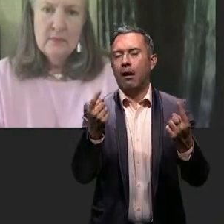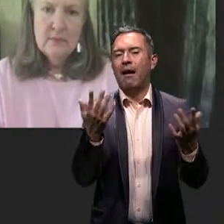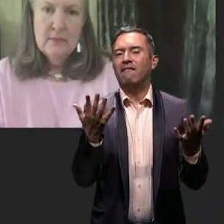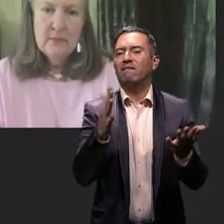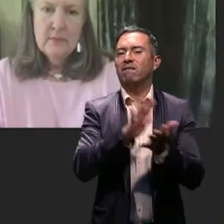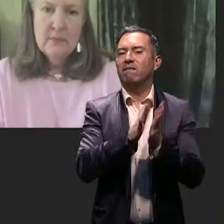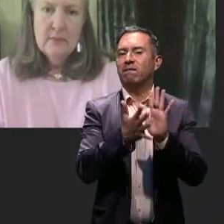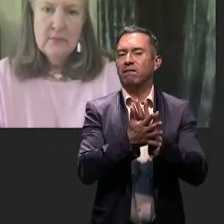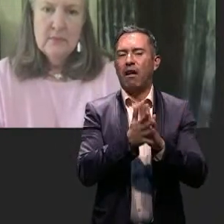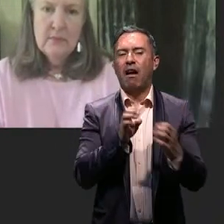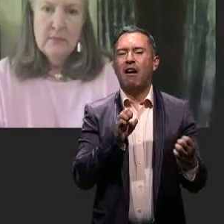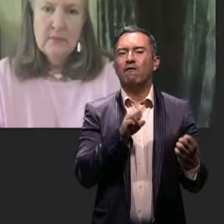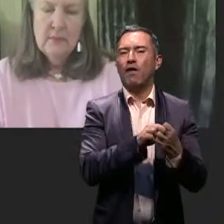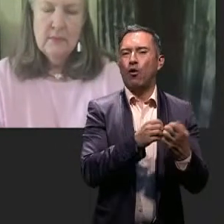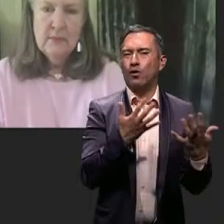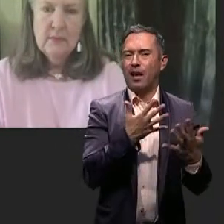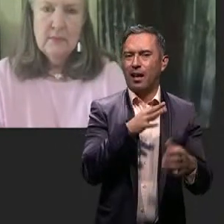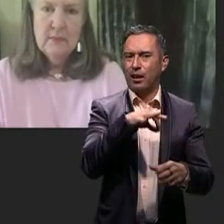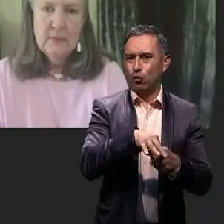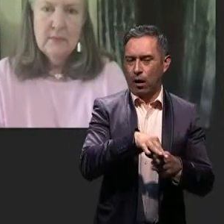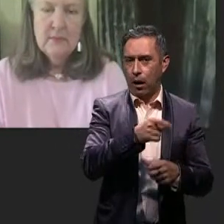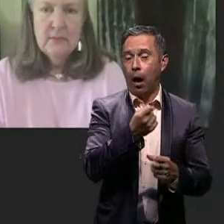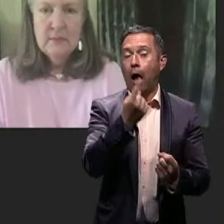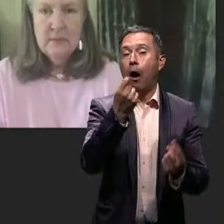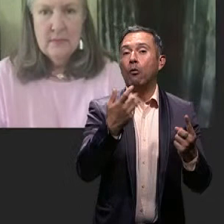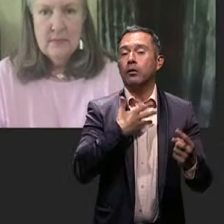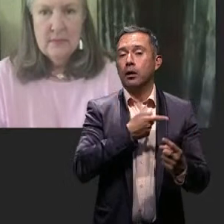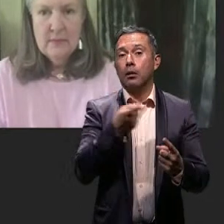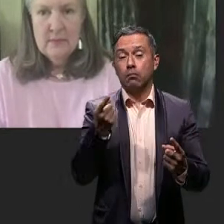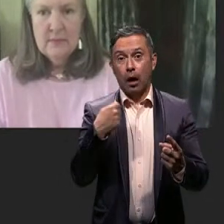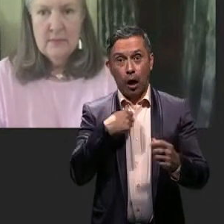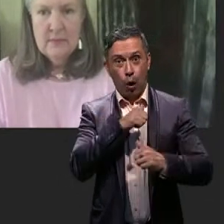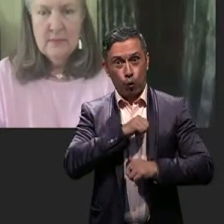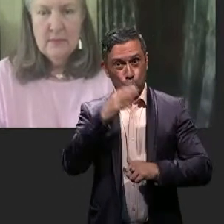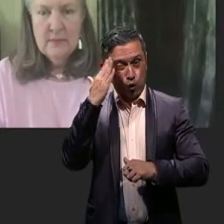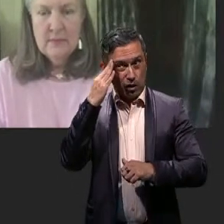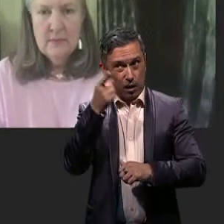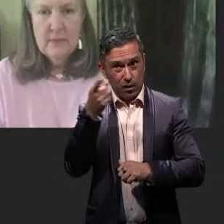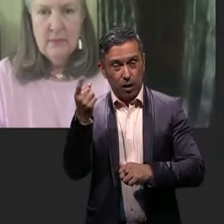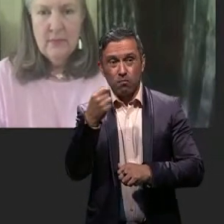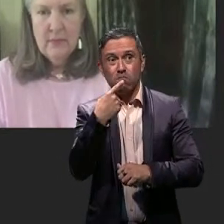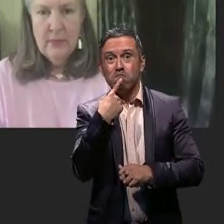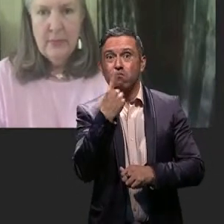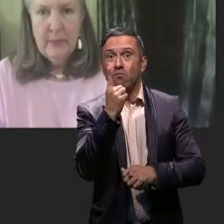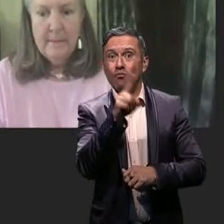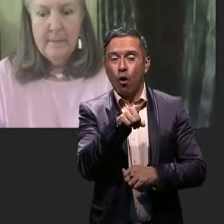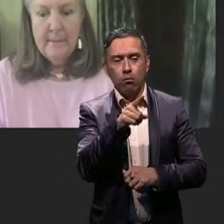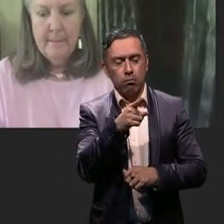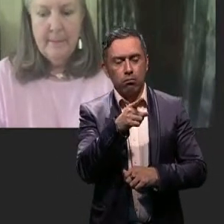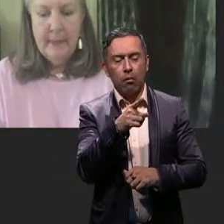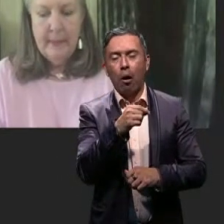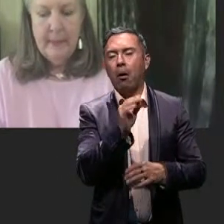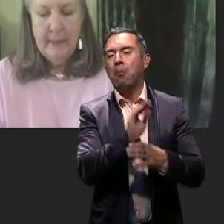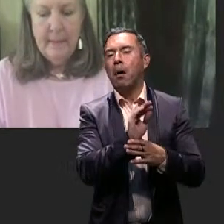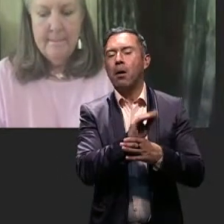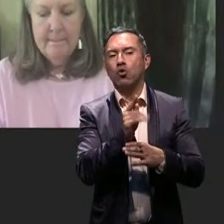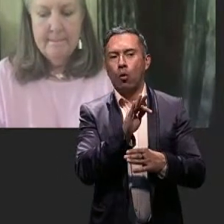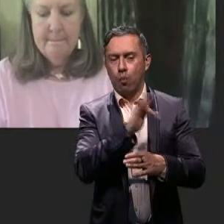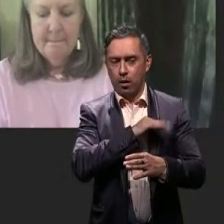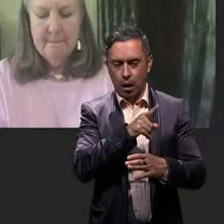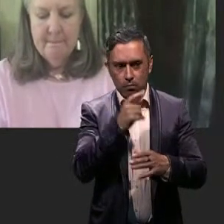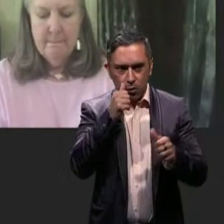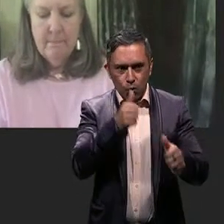if we have issues on electoral fraud, and if we really need to have this duty